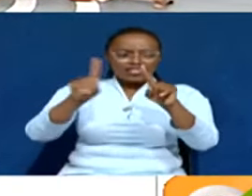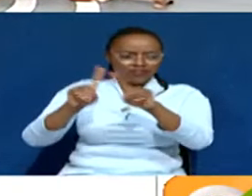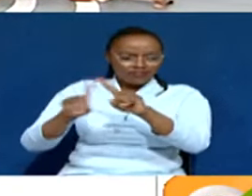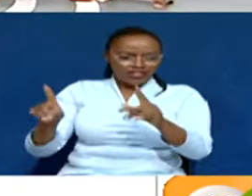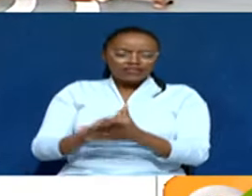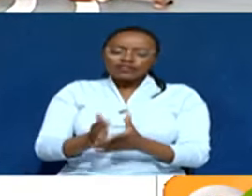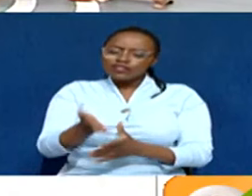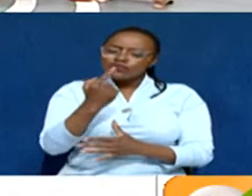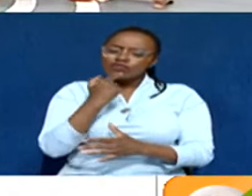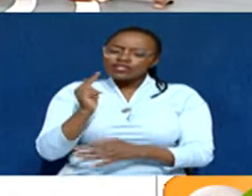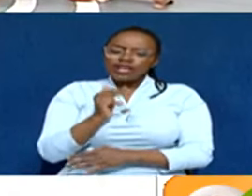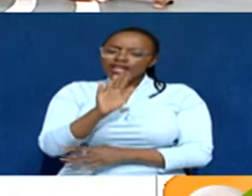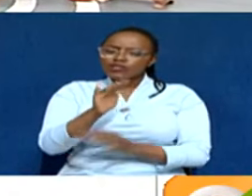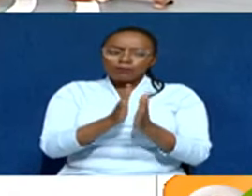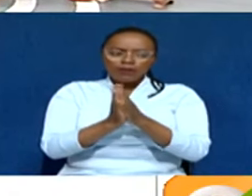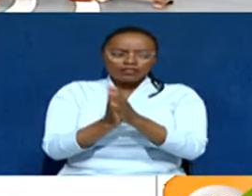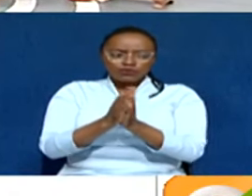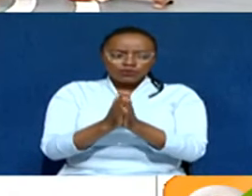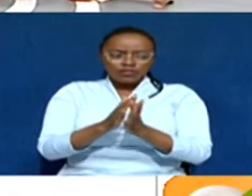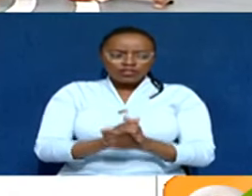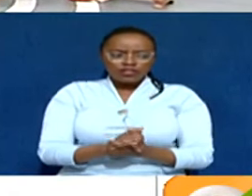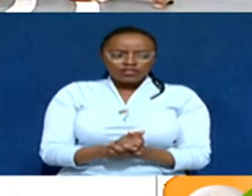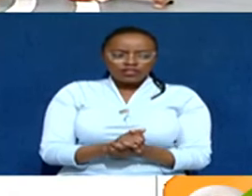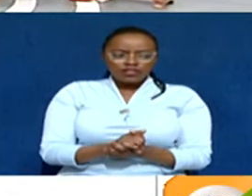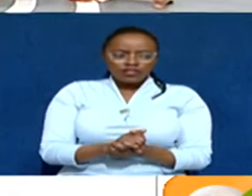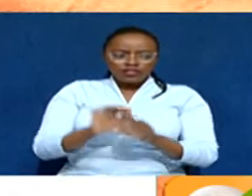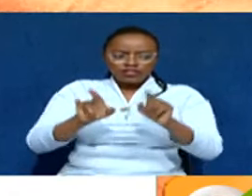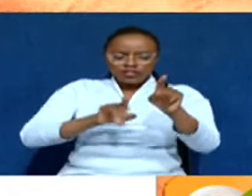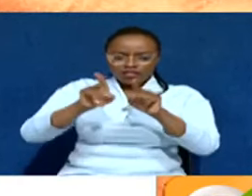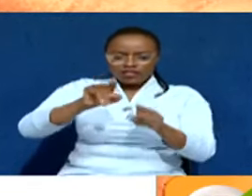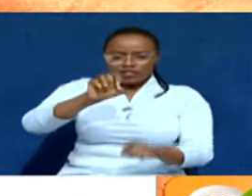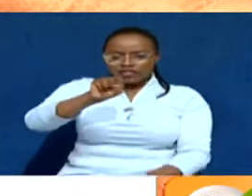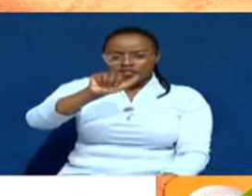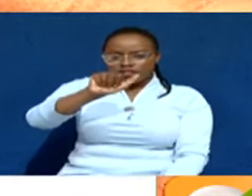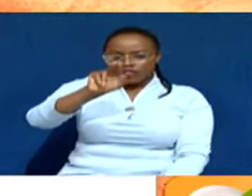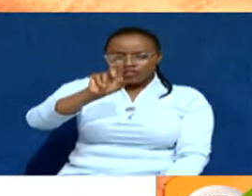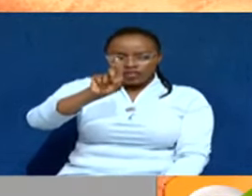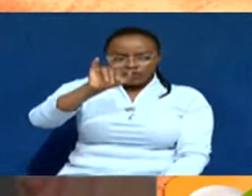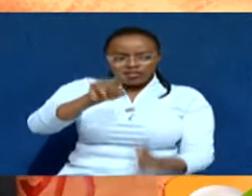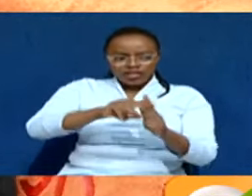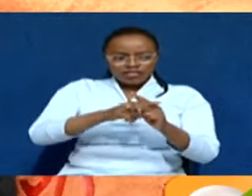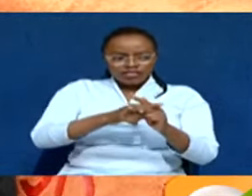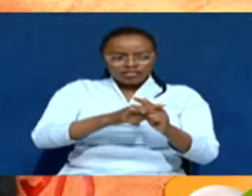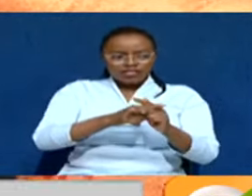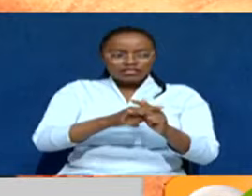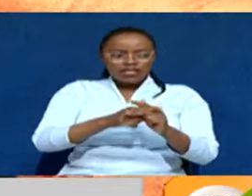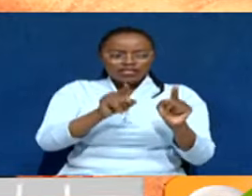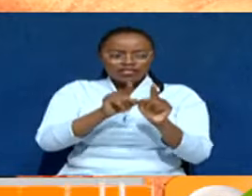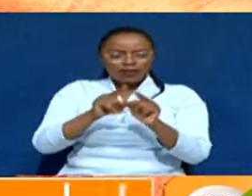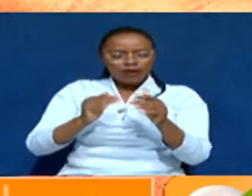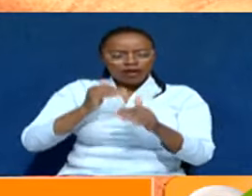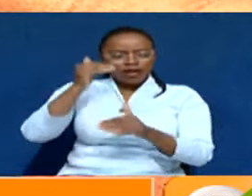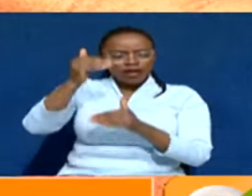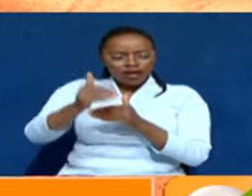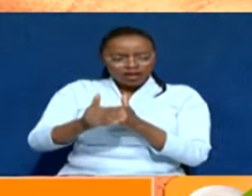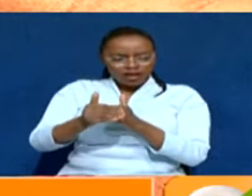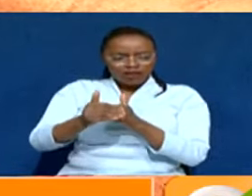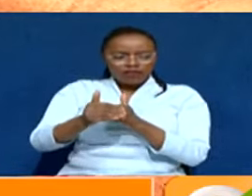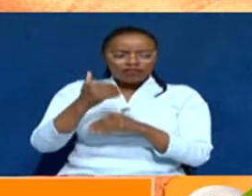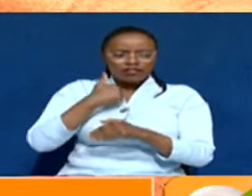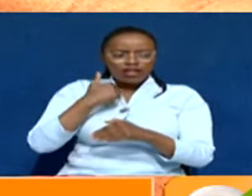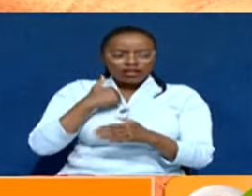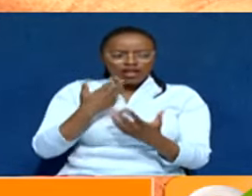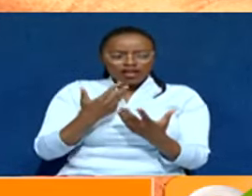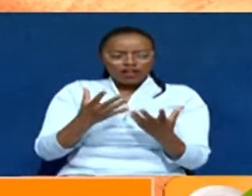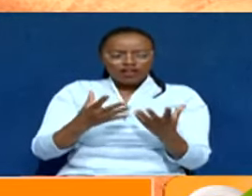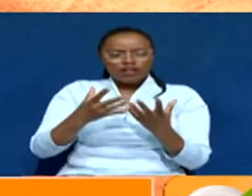Terrible, yeah. Go on, tell us. Okay. My journey to Saudi Arabia, it started like this. After it was, we go